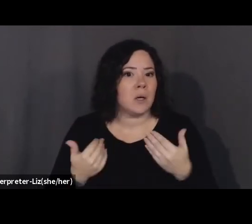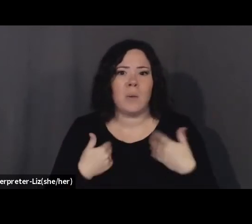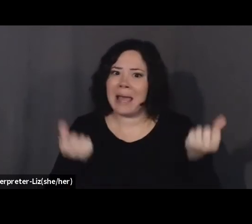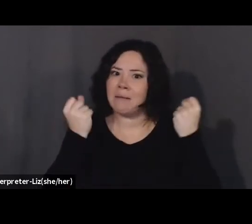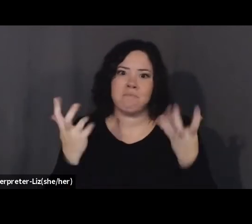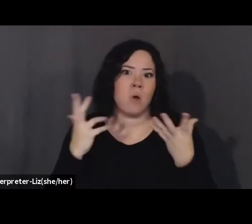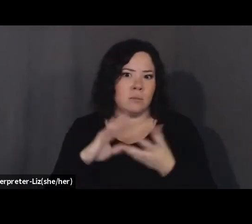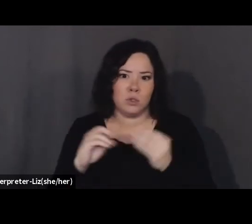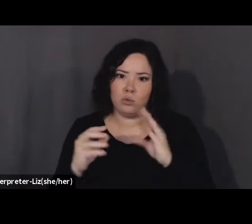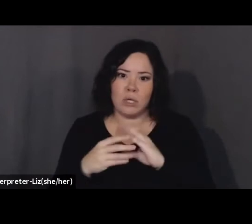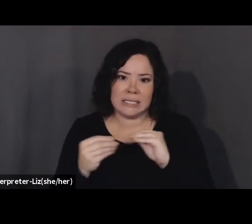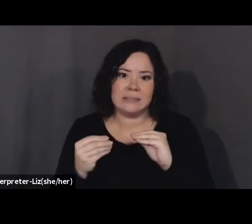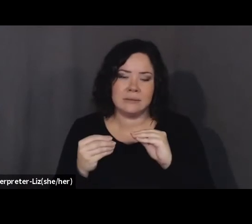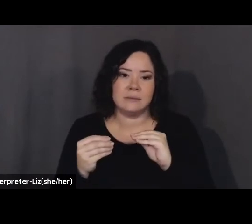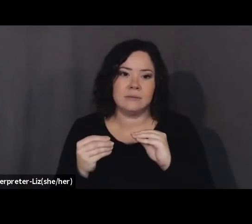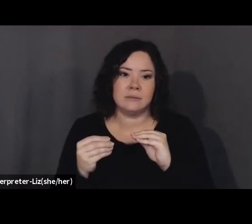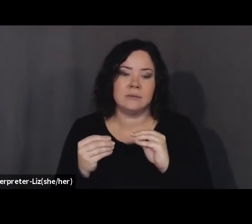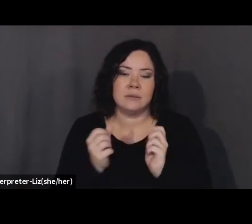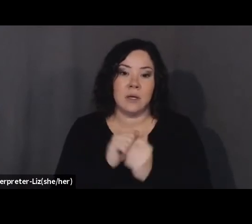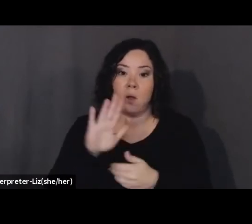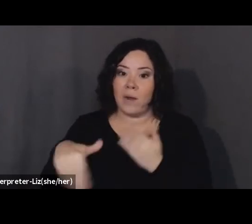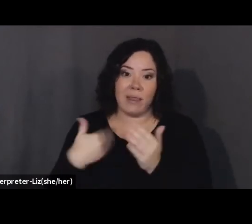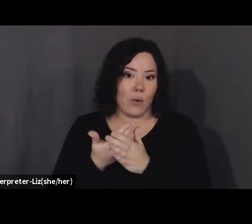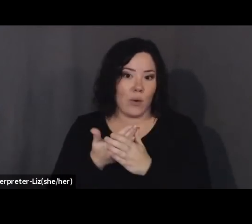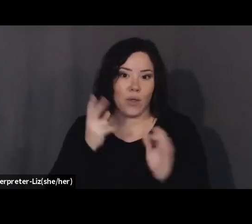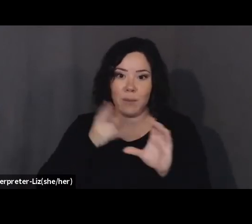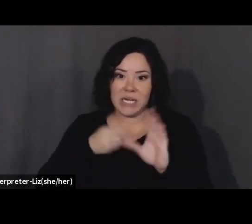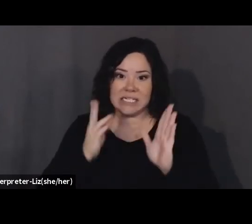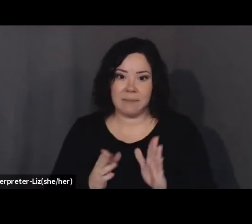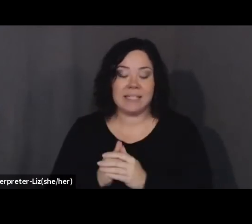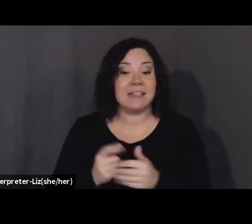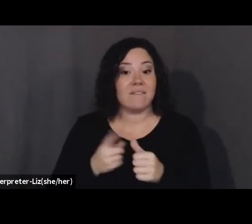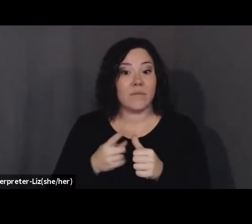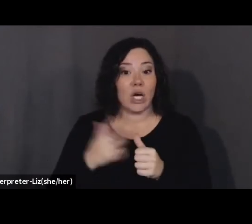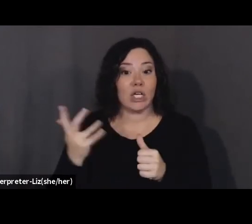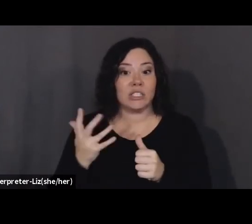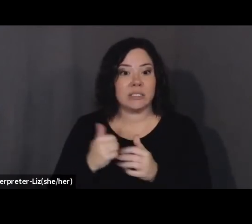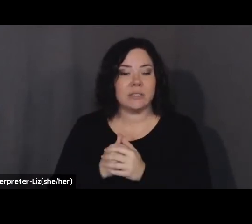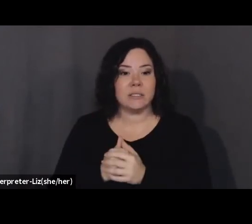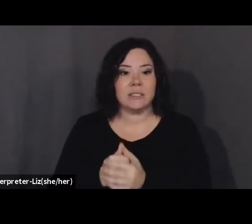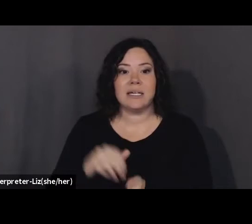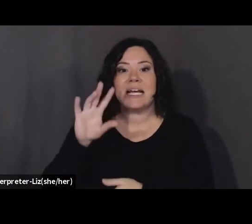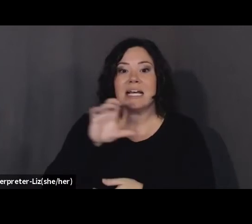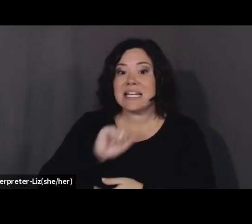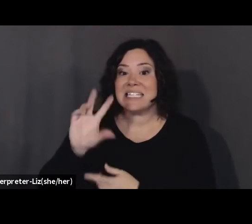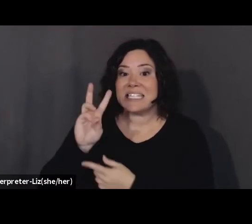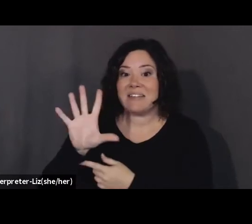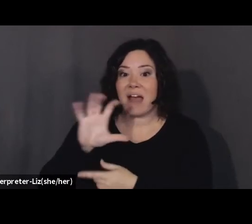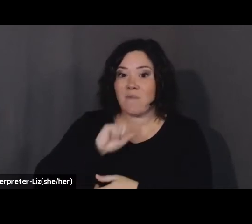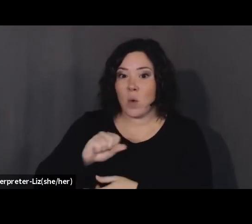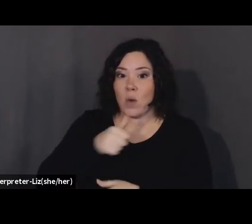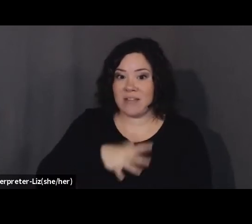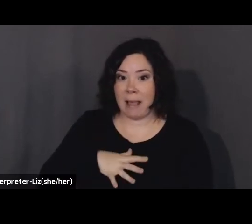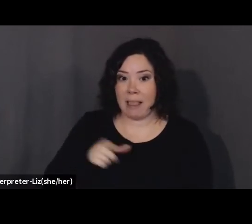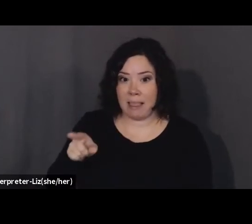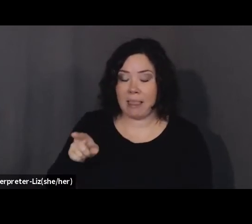stories with all of our participants, but the first one was with the 65-year-old female. She